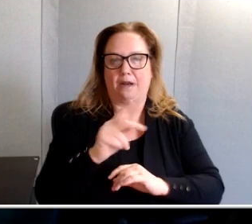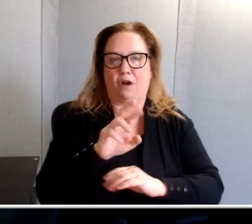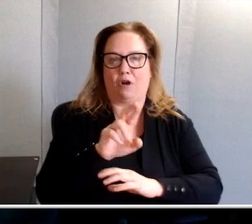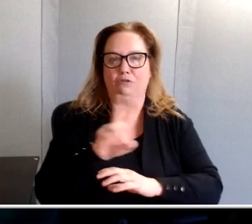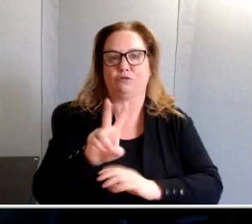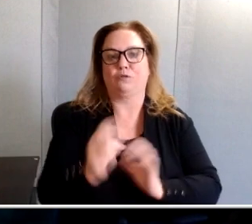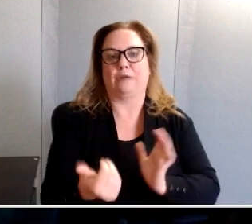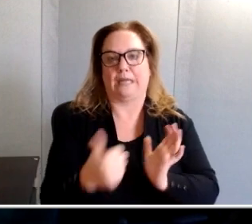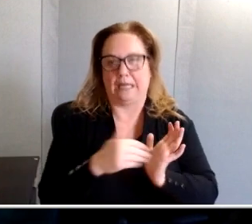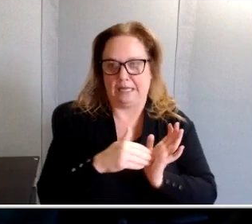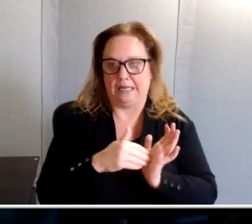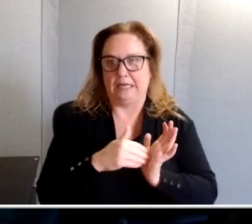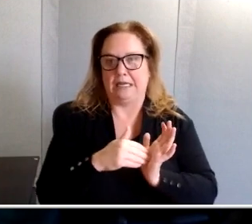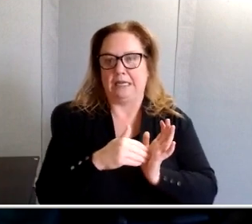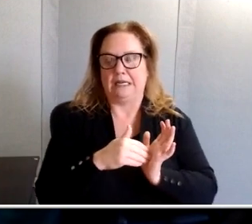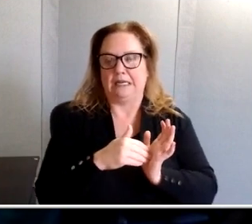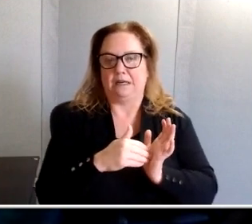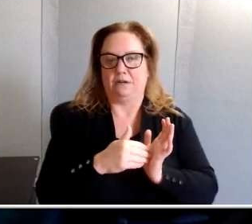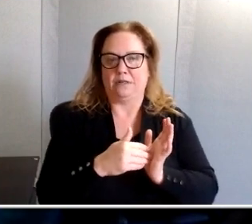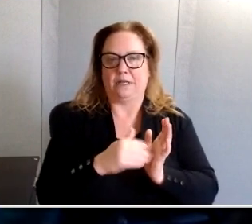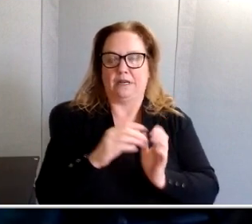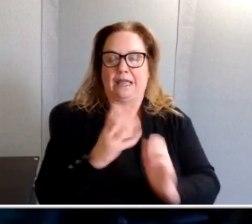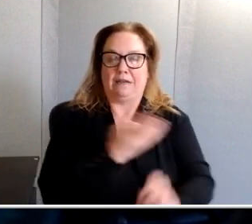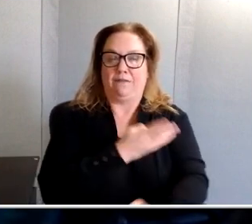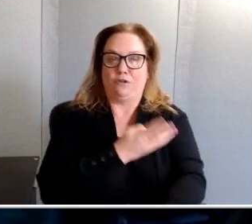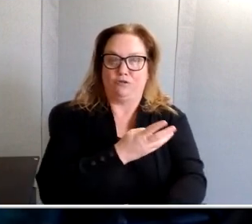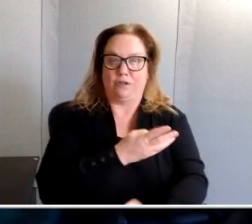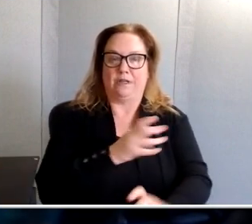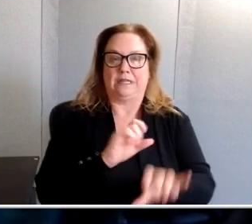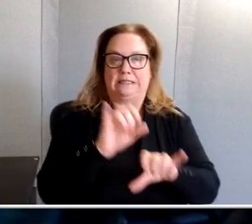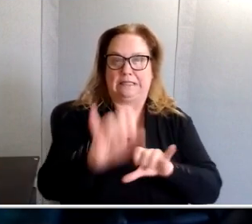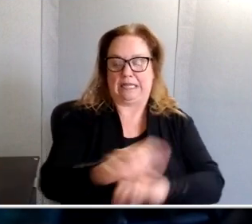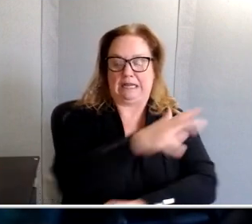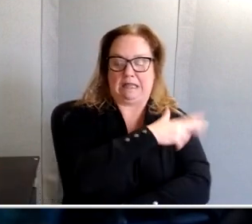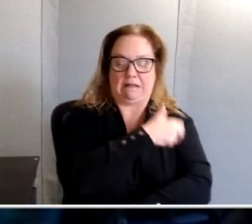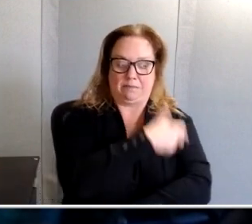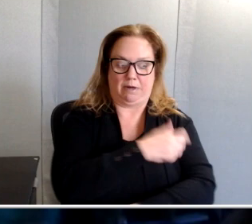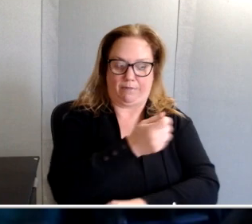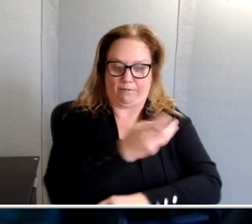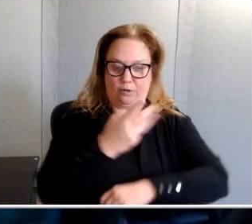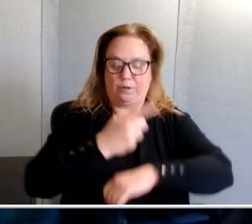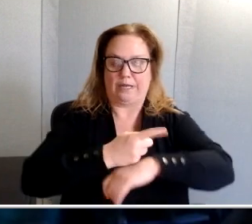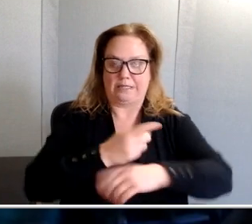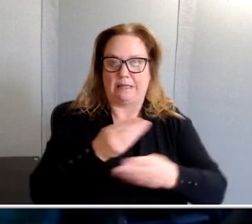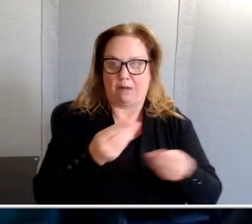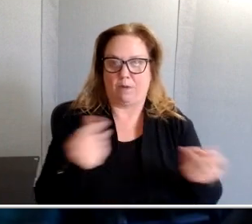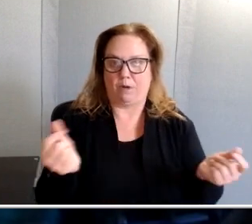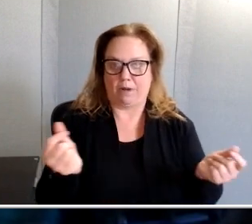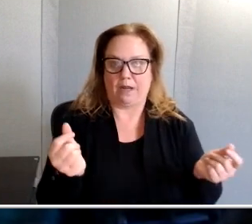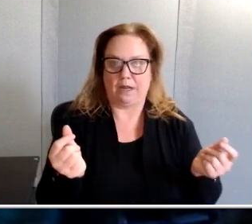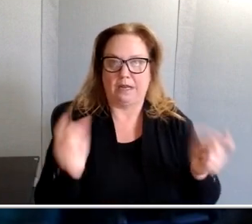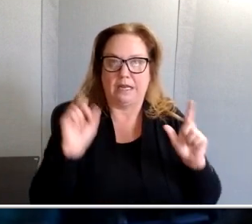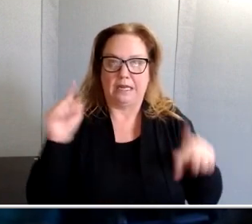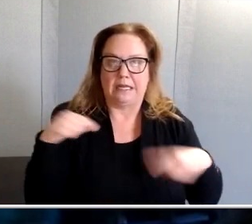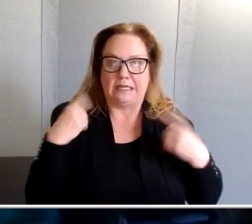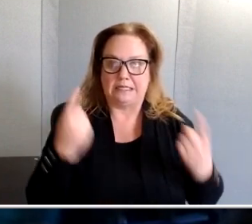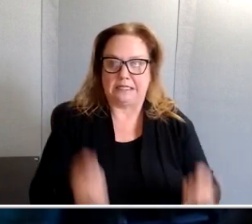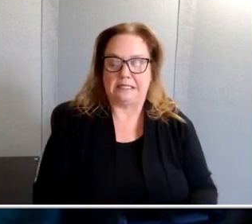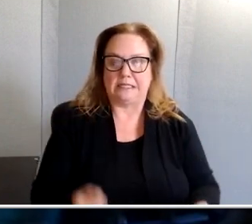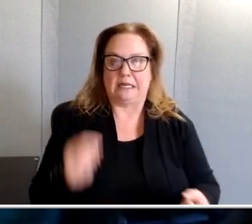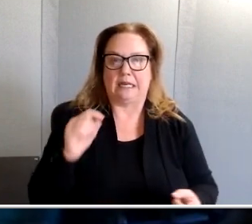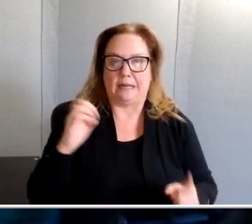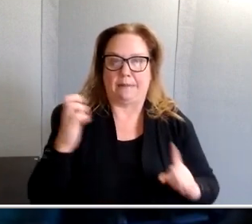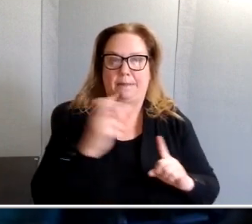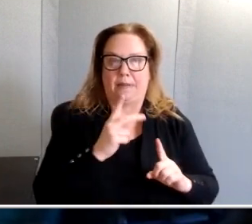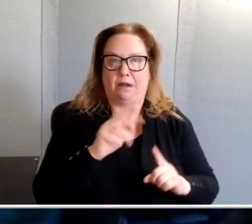again. And we did a little infusion. I spent a couple of days in the hospital, and that went away. And since then, I keep coming back